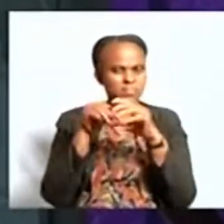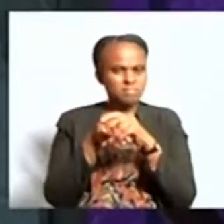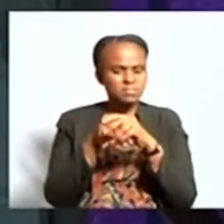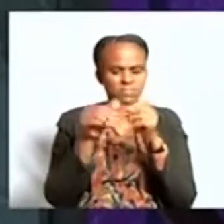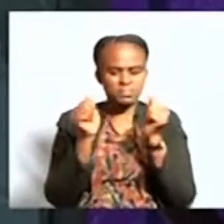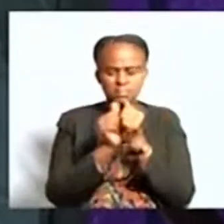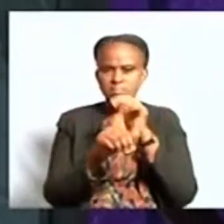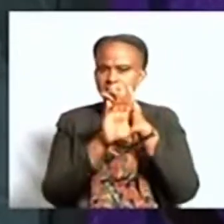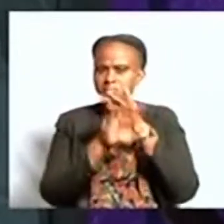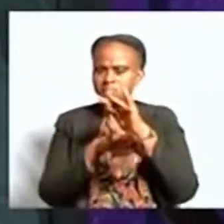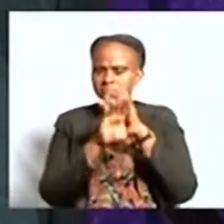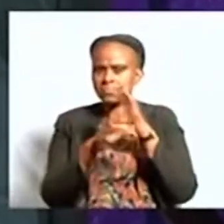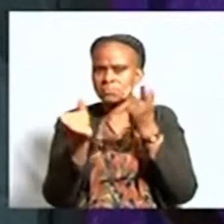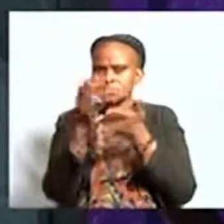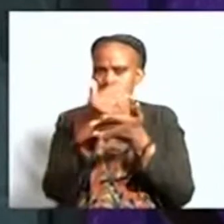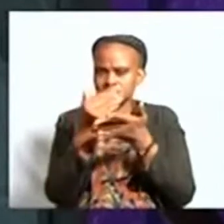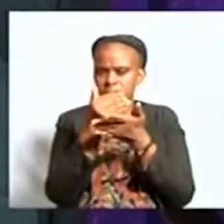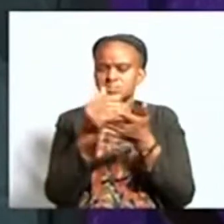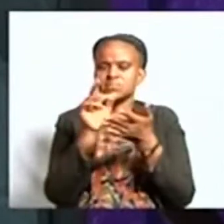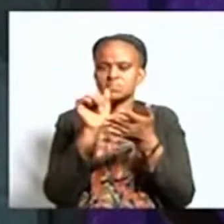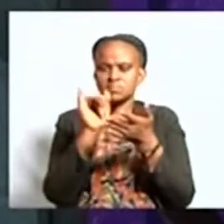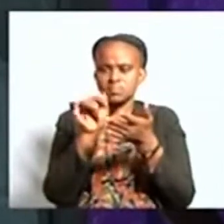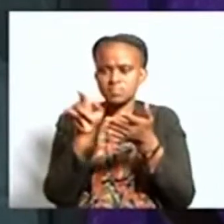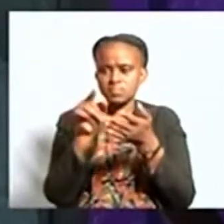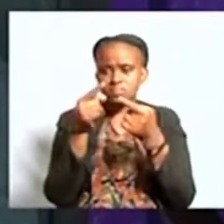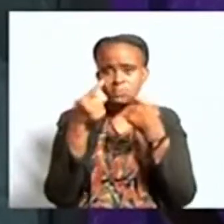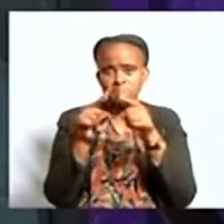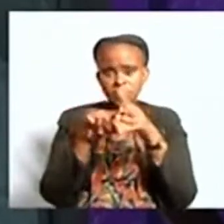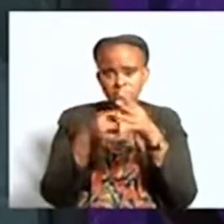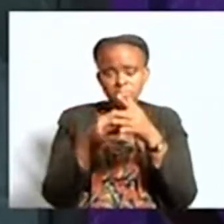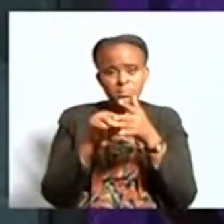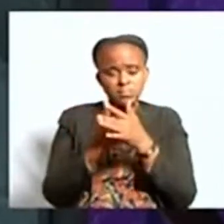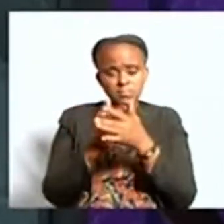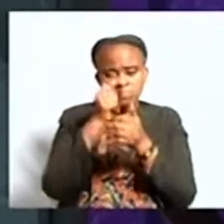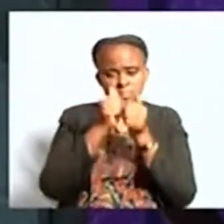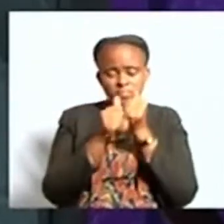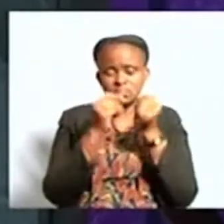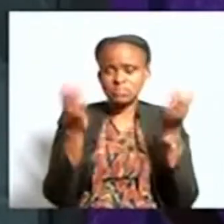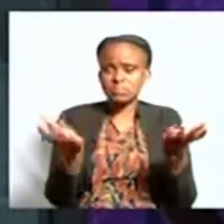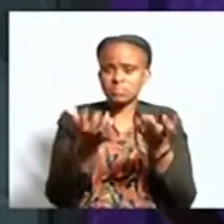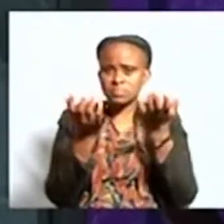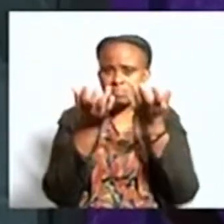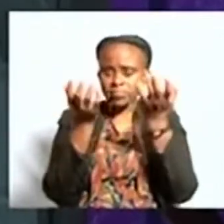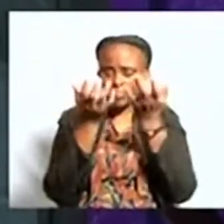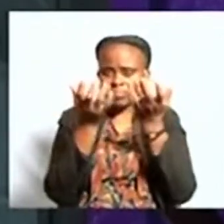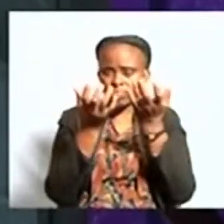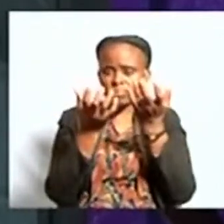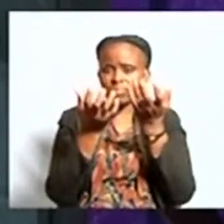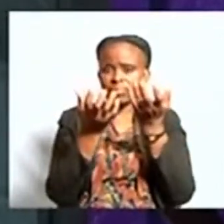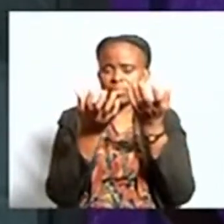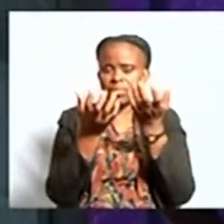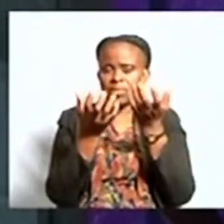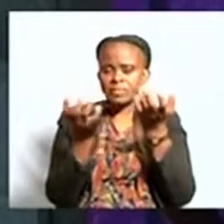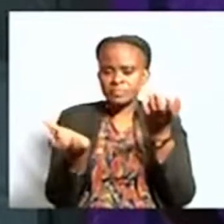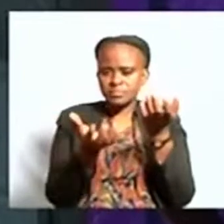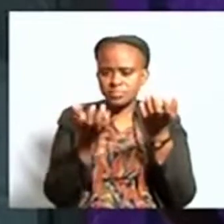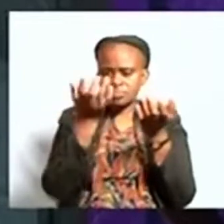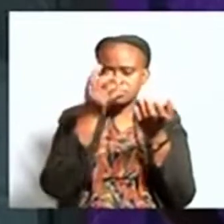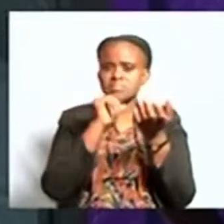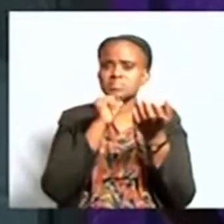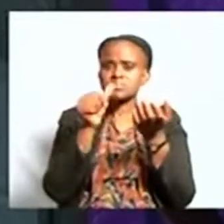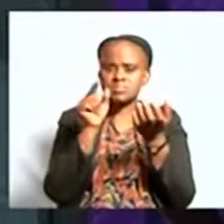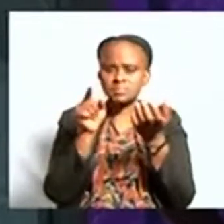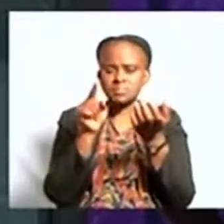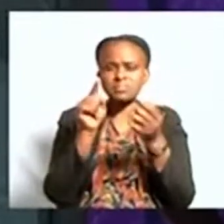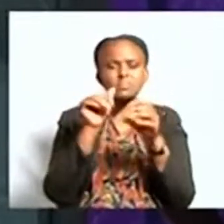under collection arose because the carbon emission surtax was not taken